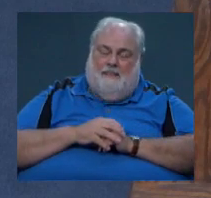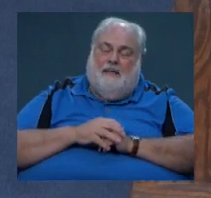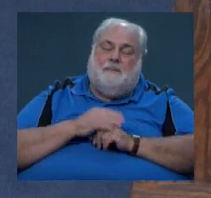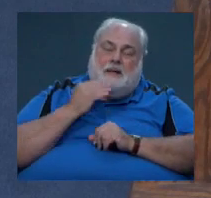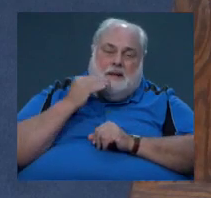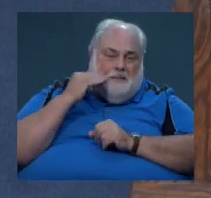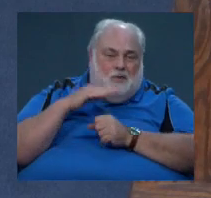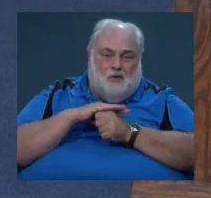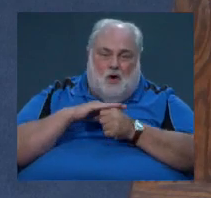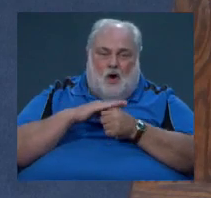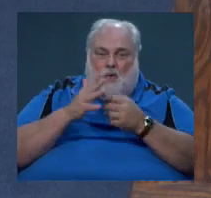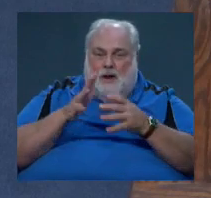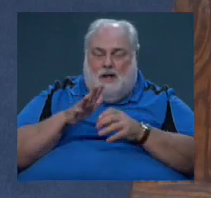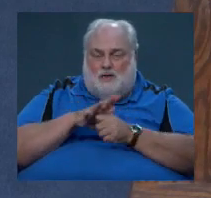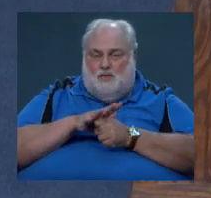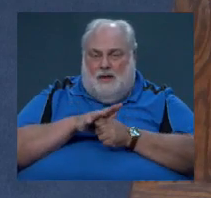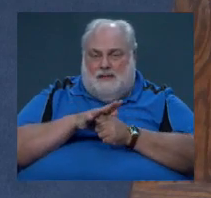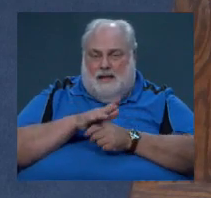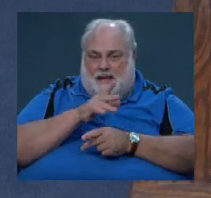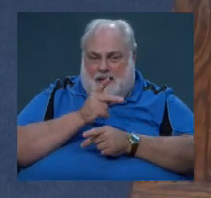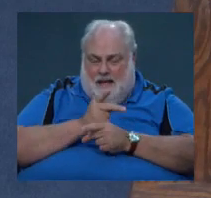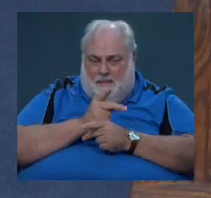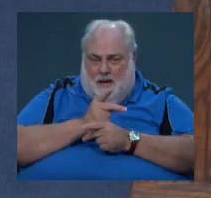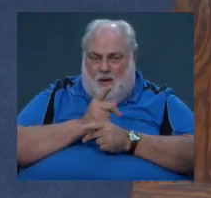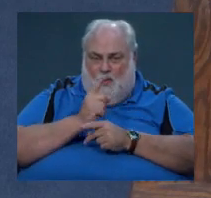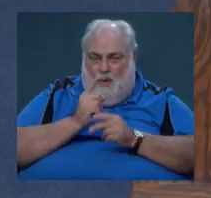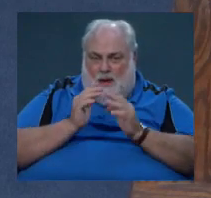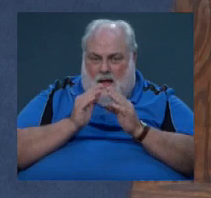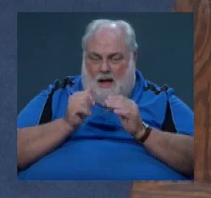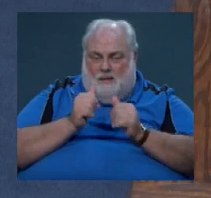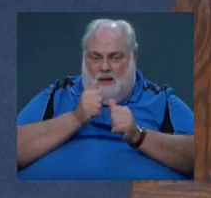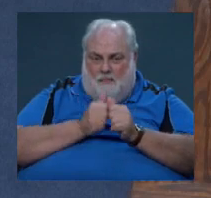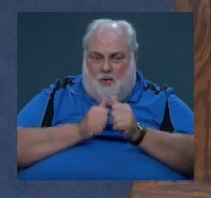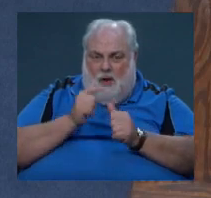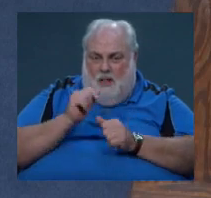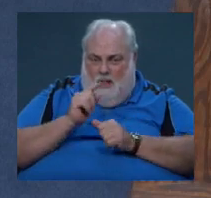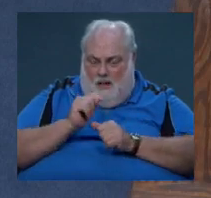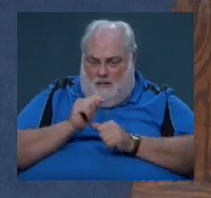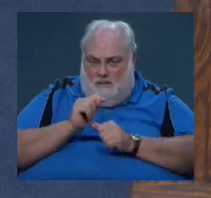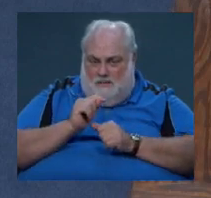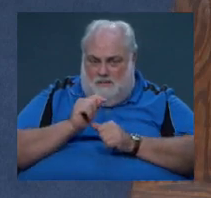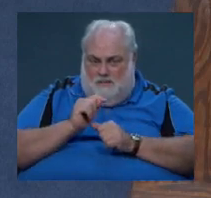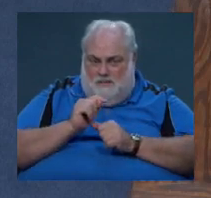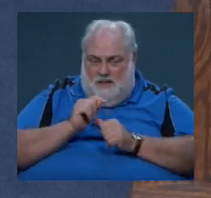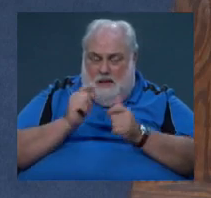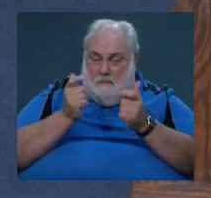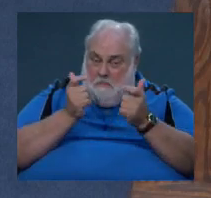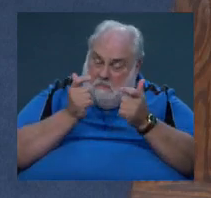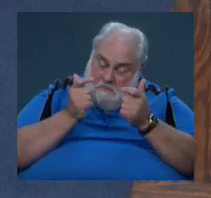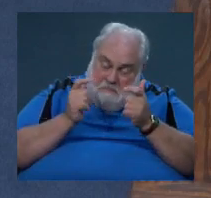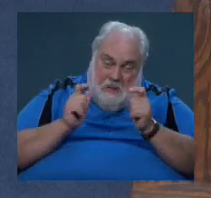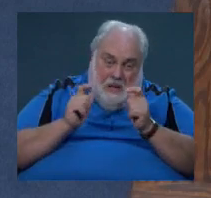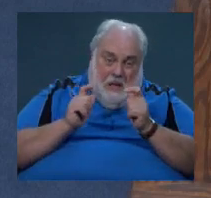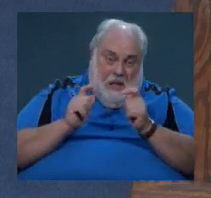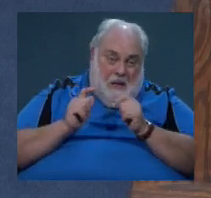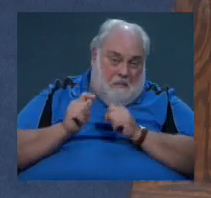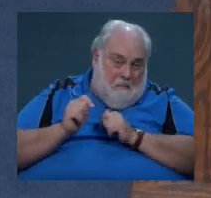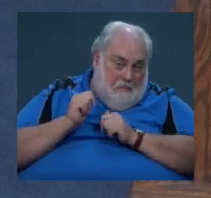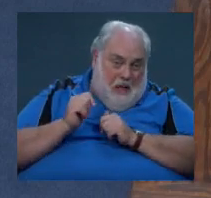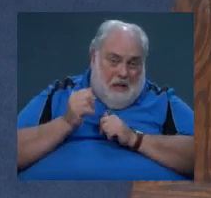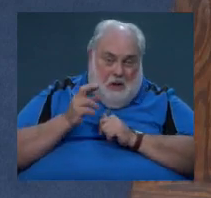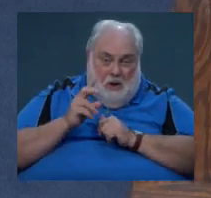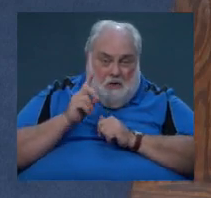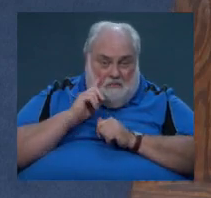already stressed. I want you to keep it one house per lot. They can make a big backyard for